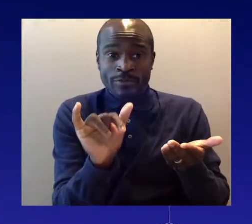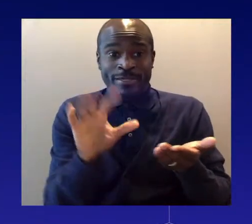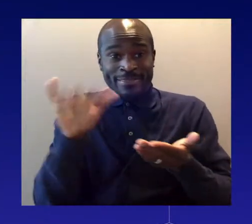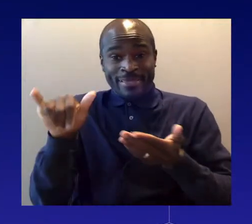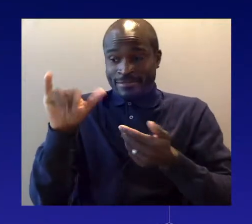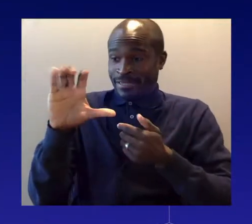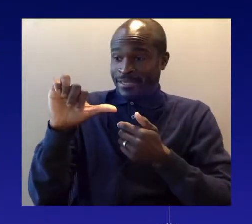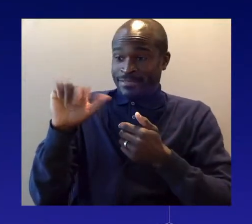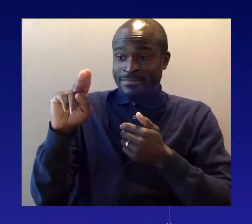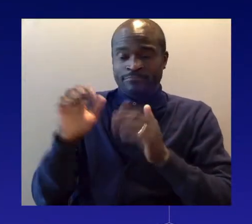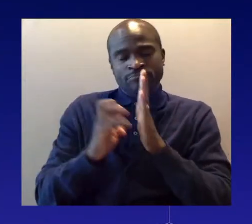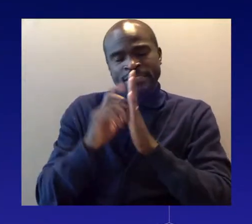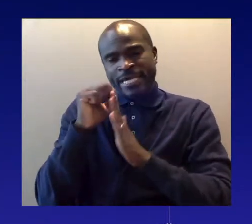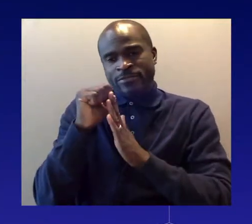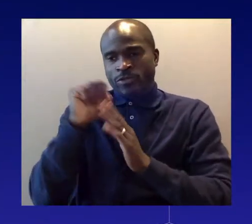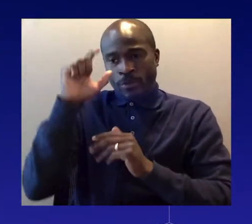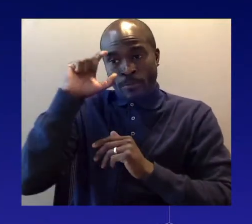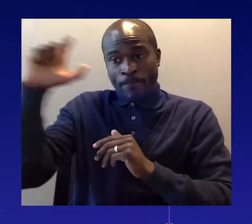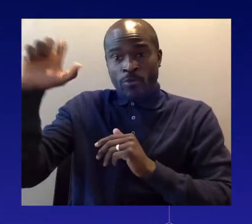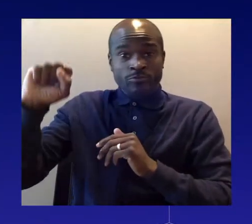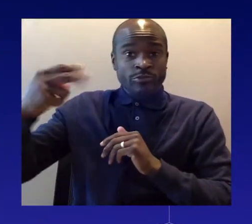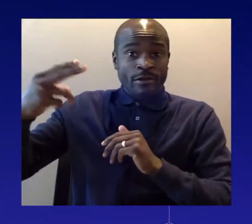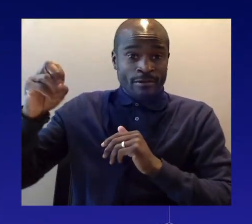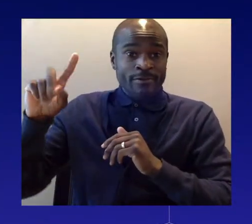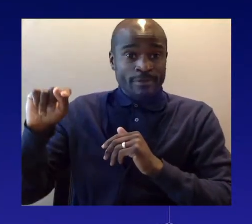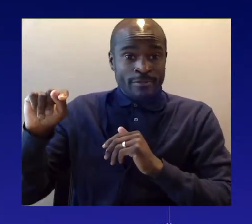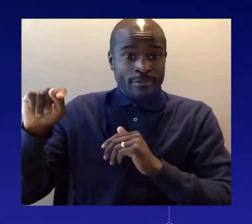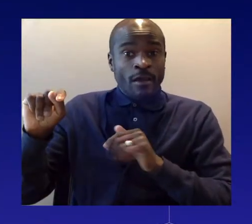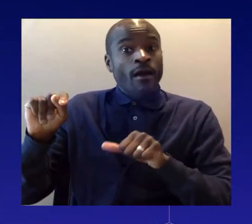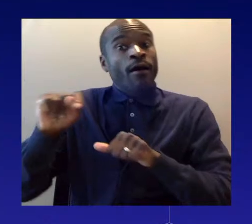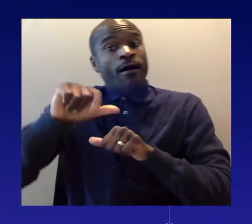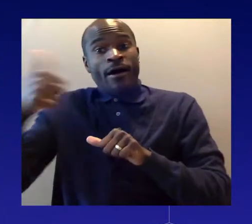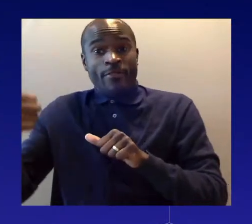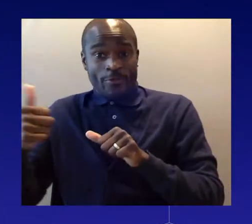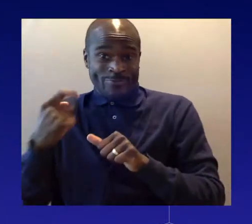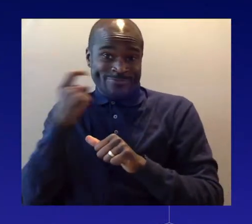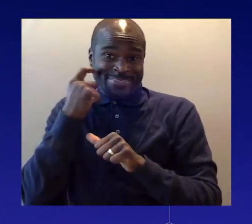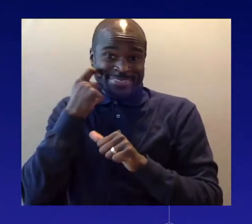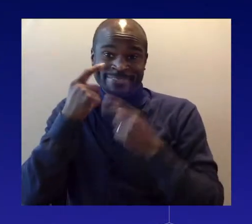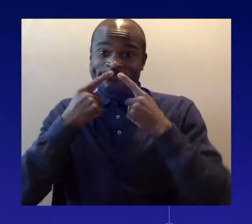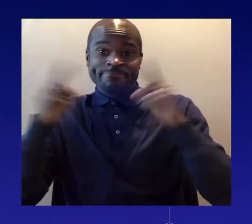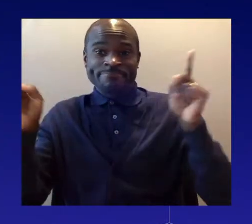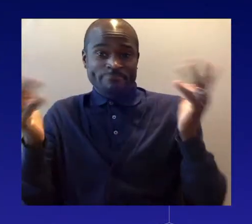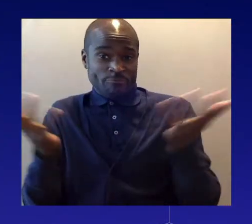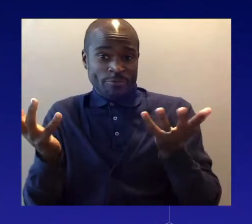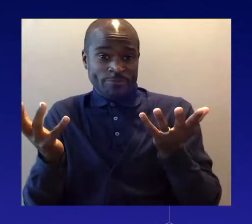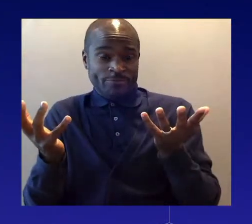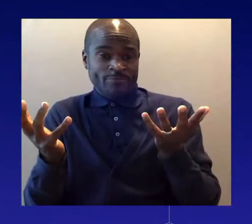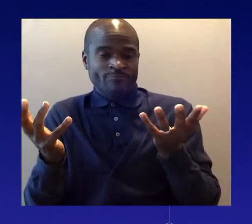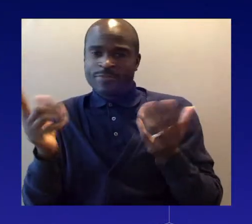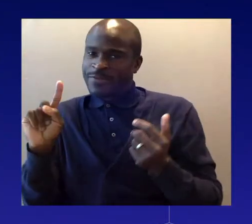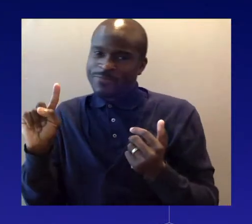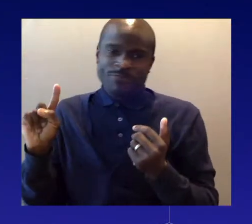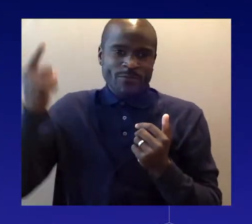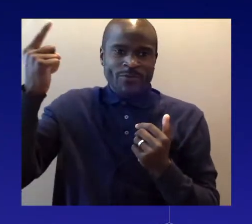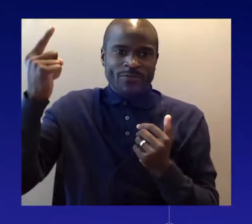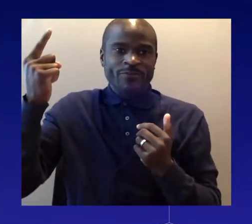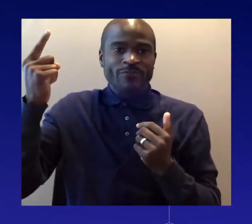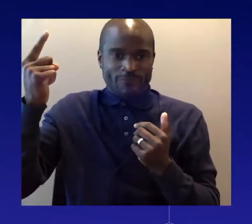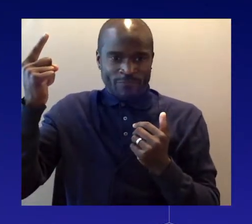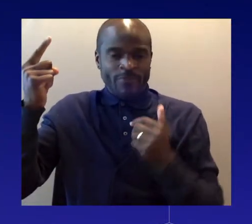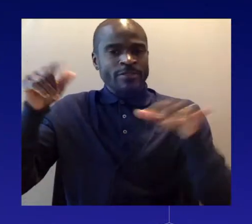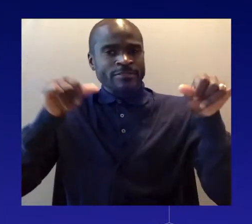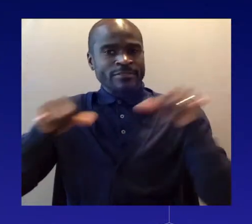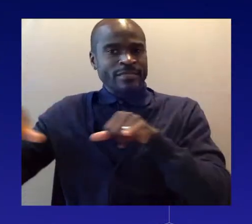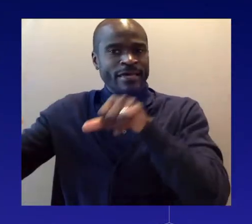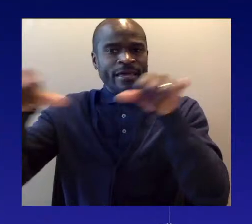to prevention is just recently, we just announced the first ever legally enforceable standards to keep people